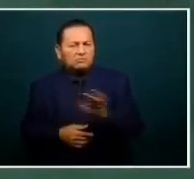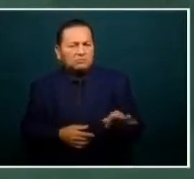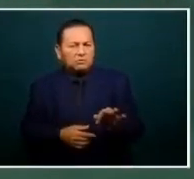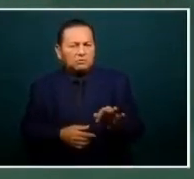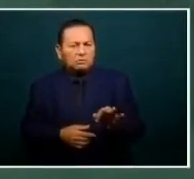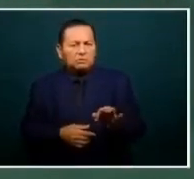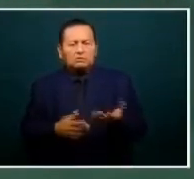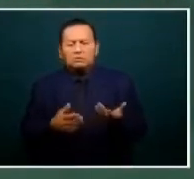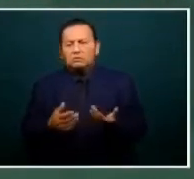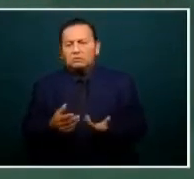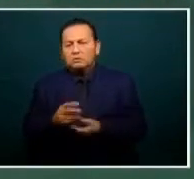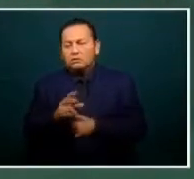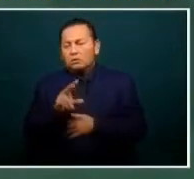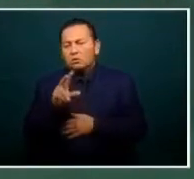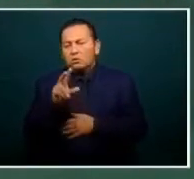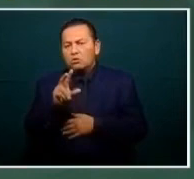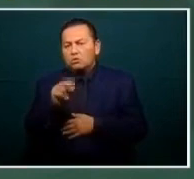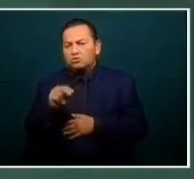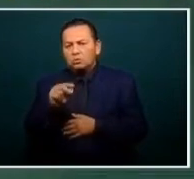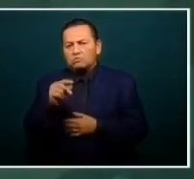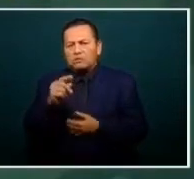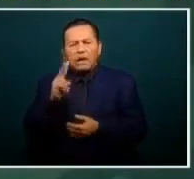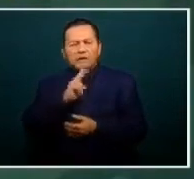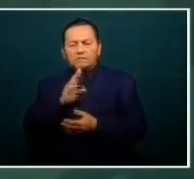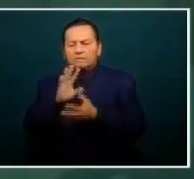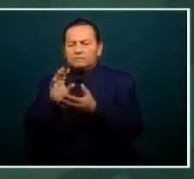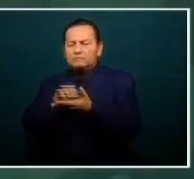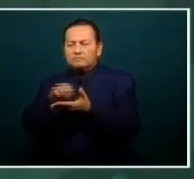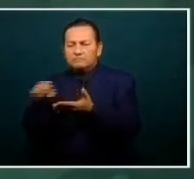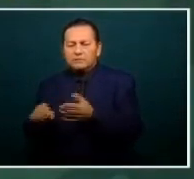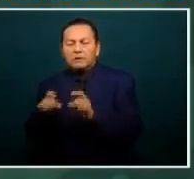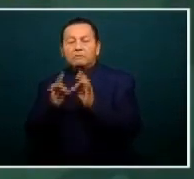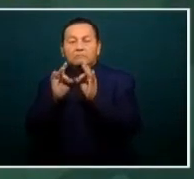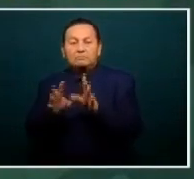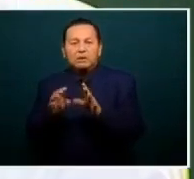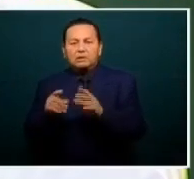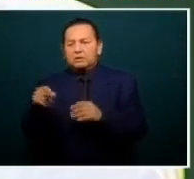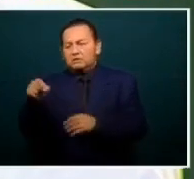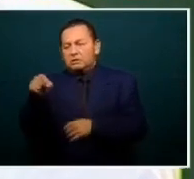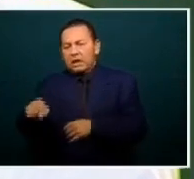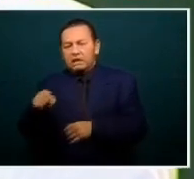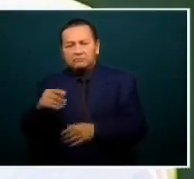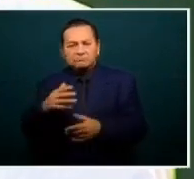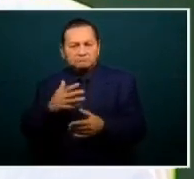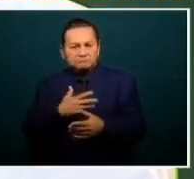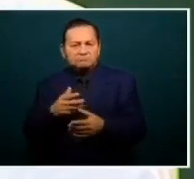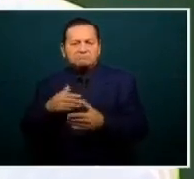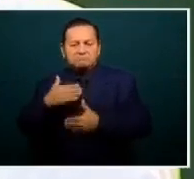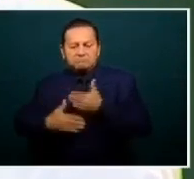that we will gain through dialogue a agreement,